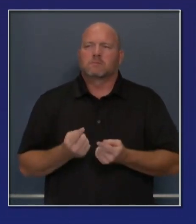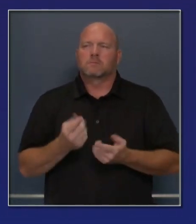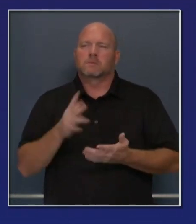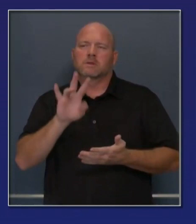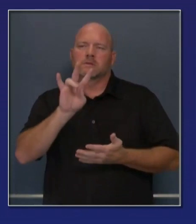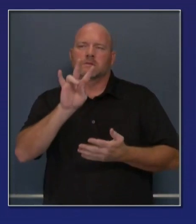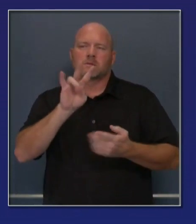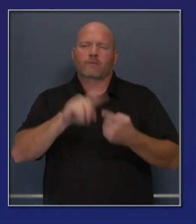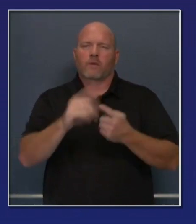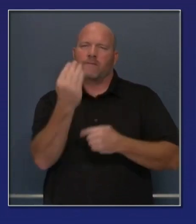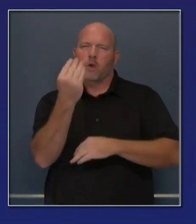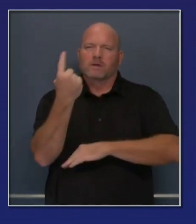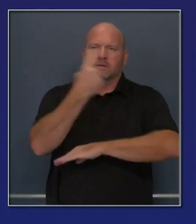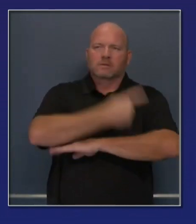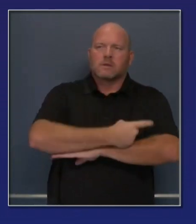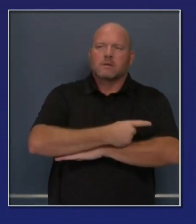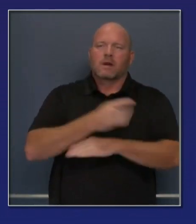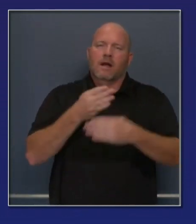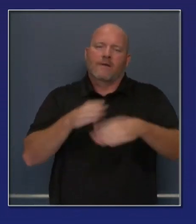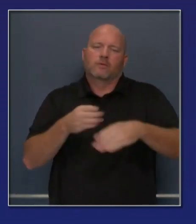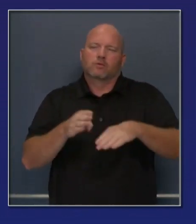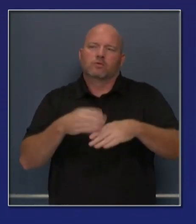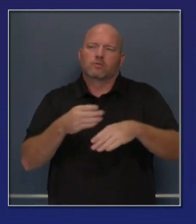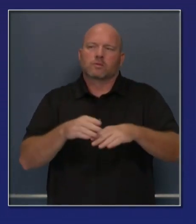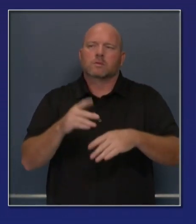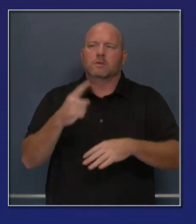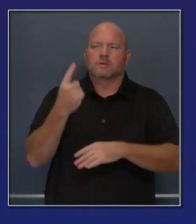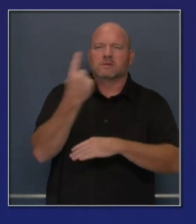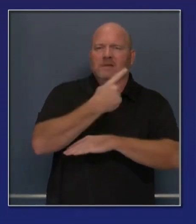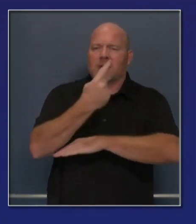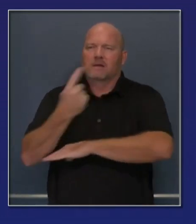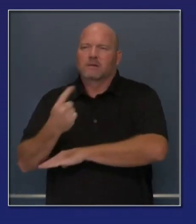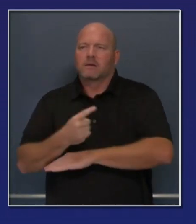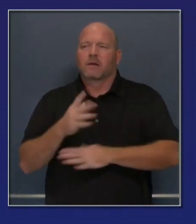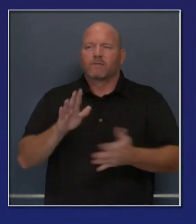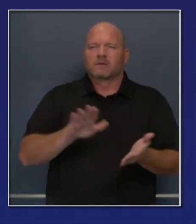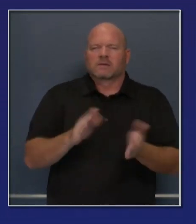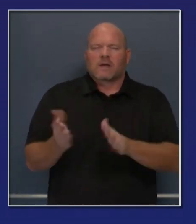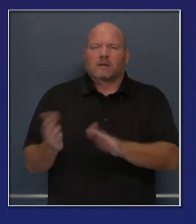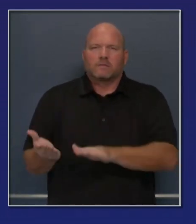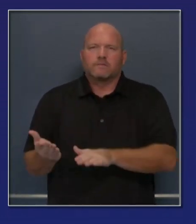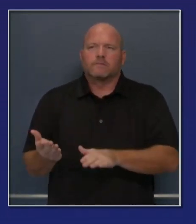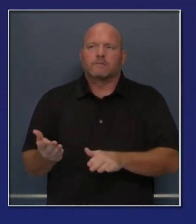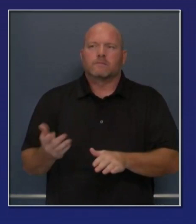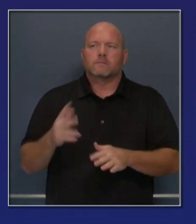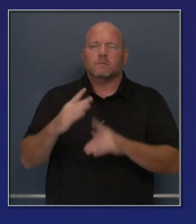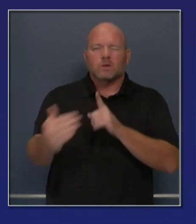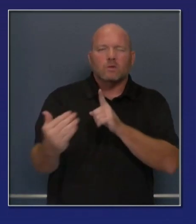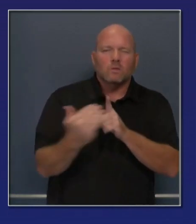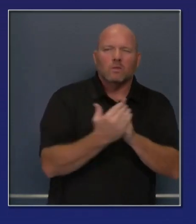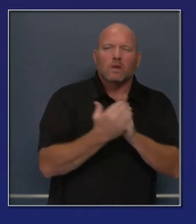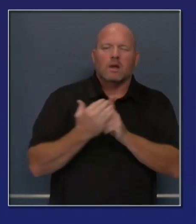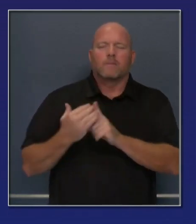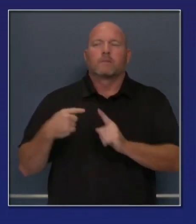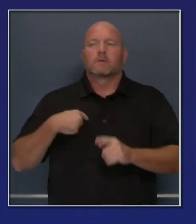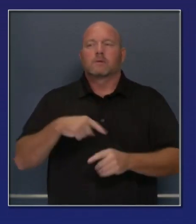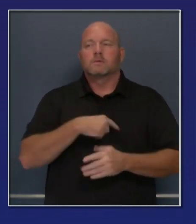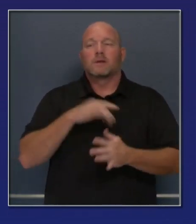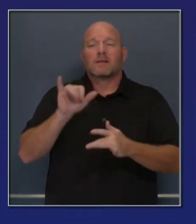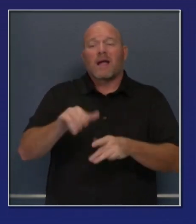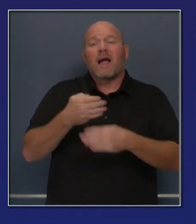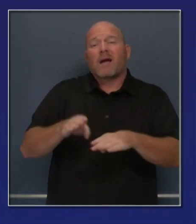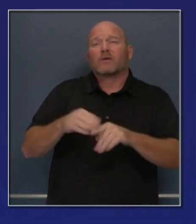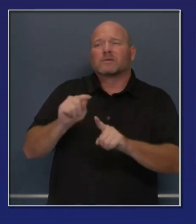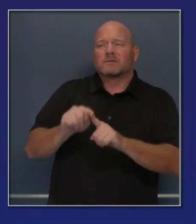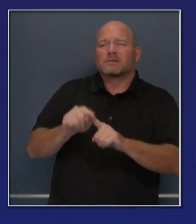average total number of deaths. It's just a reminder, sober reminder, the average of 69